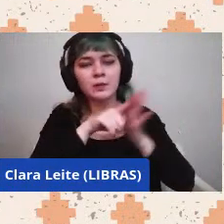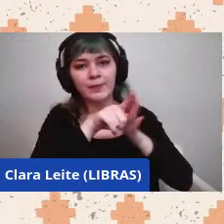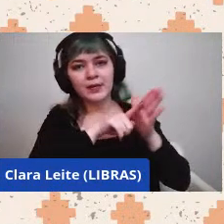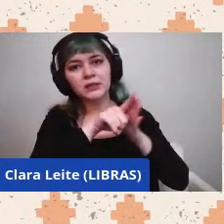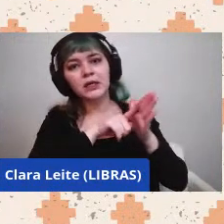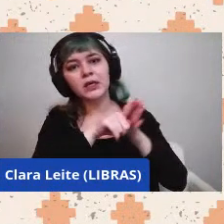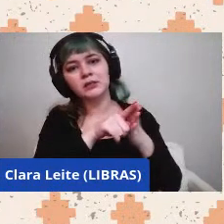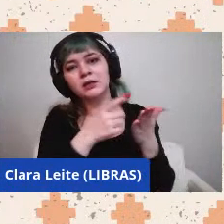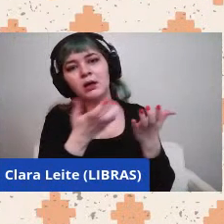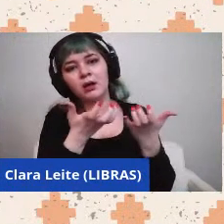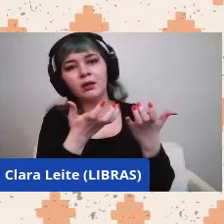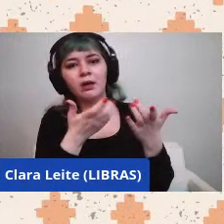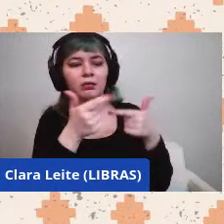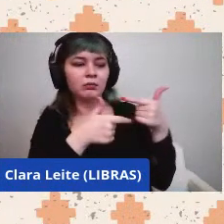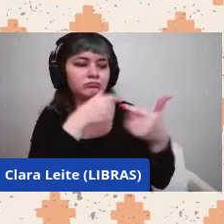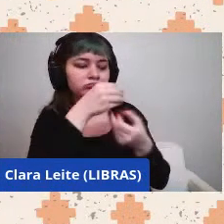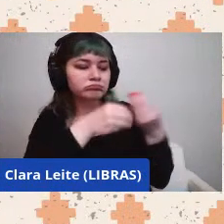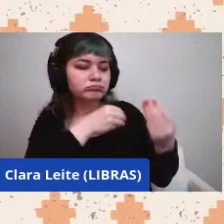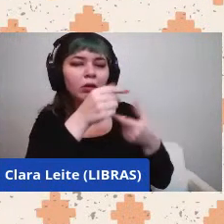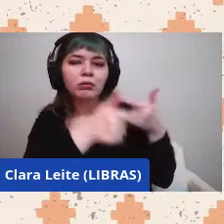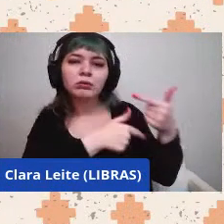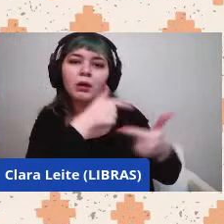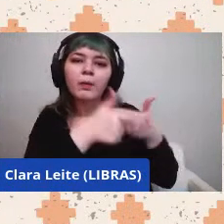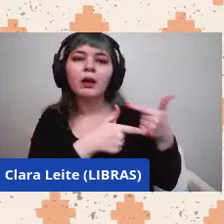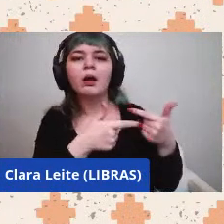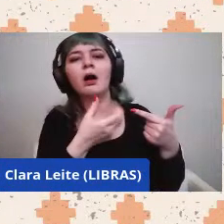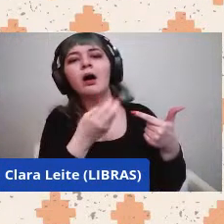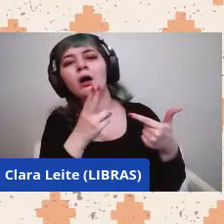in, although of course they go to the investigators first,